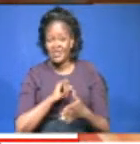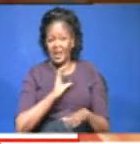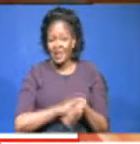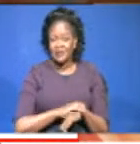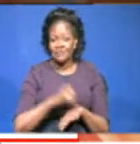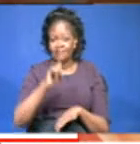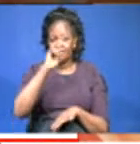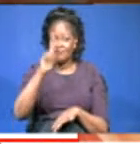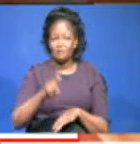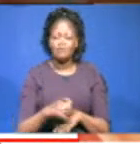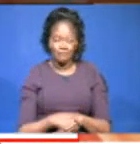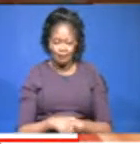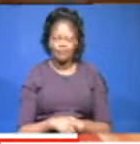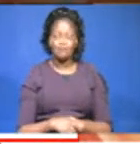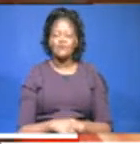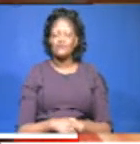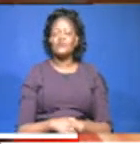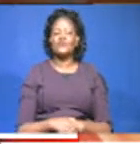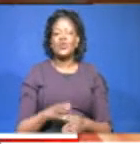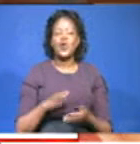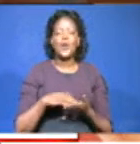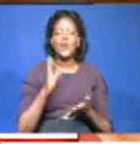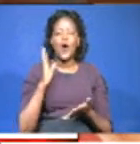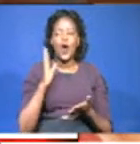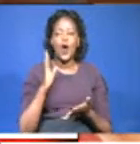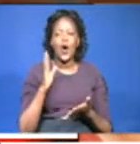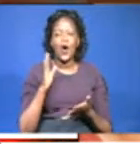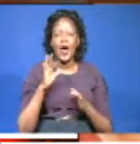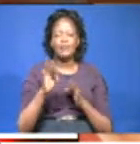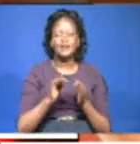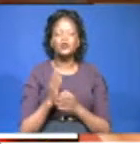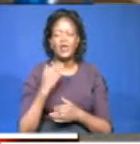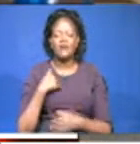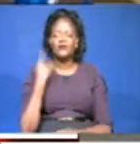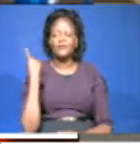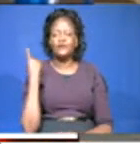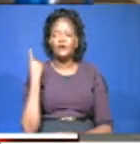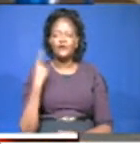Pauline Nasimeo sheds more light on the benefits of a blood donor get.